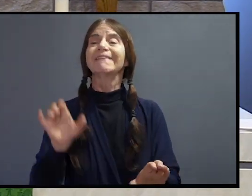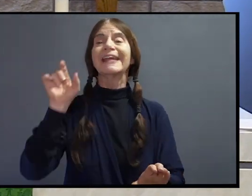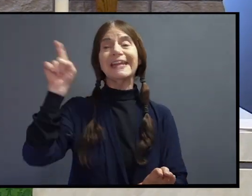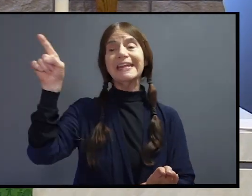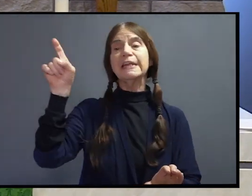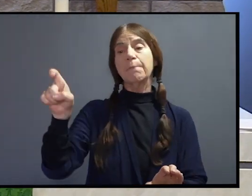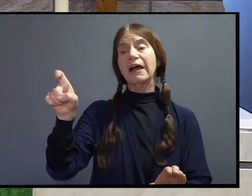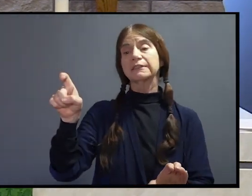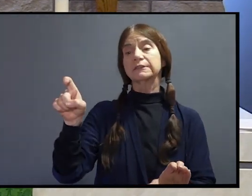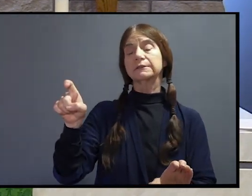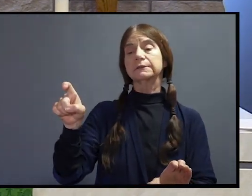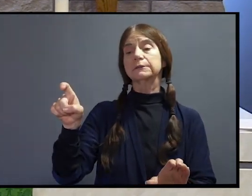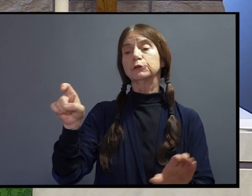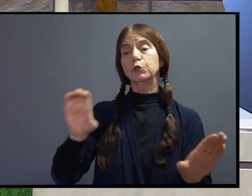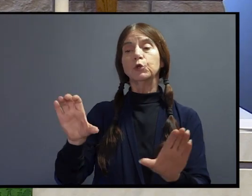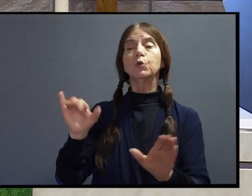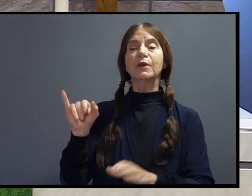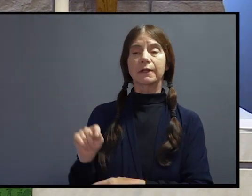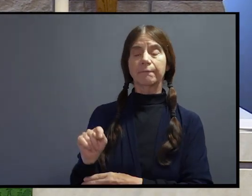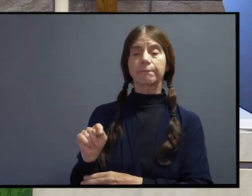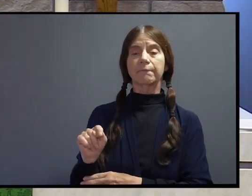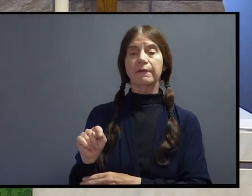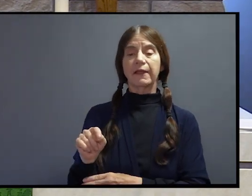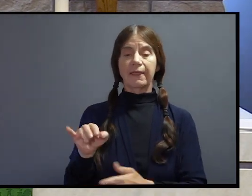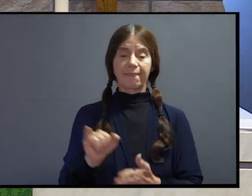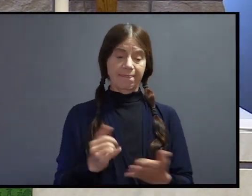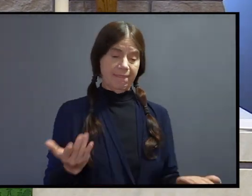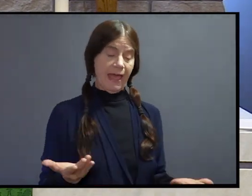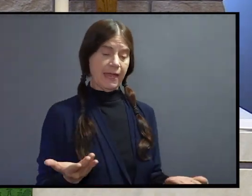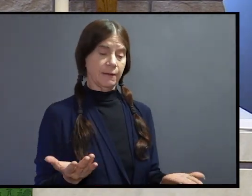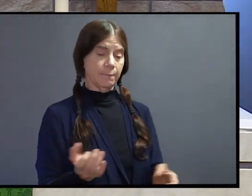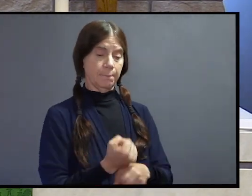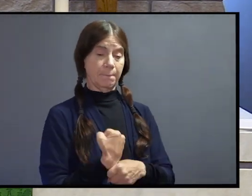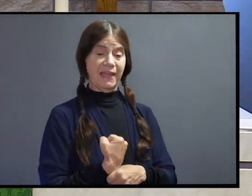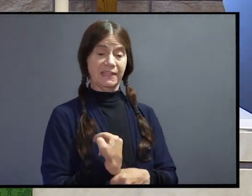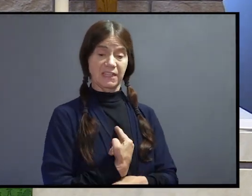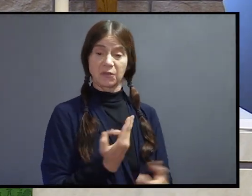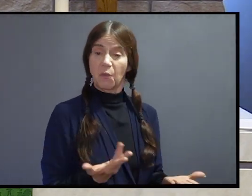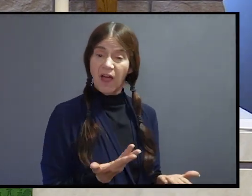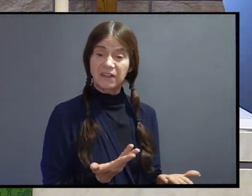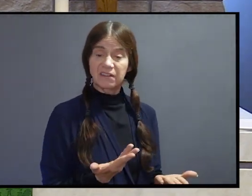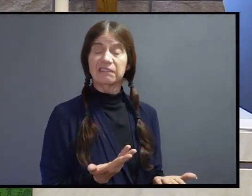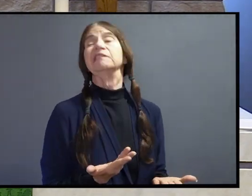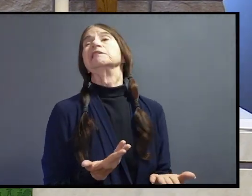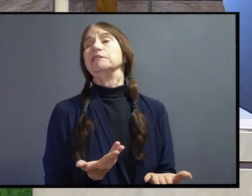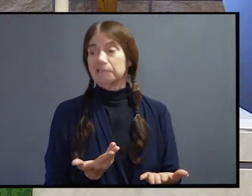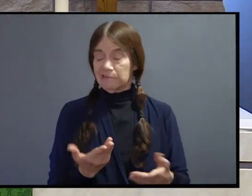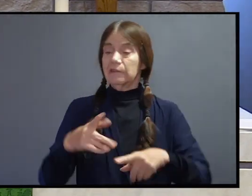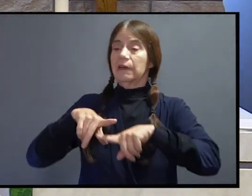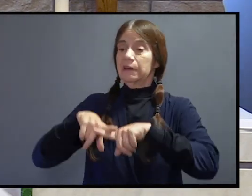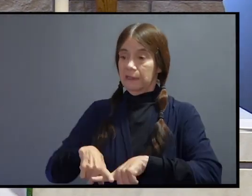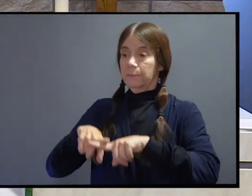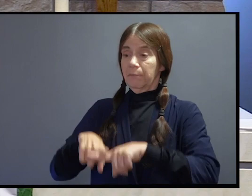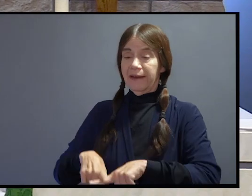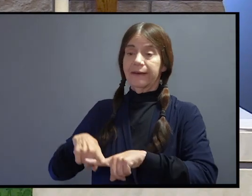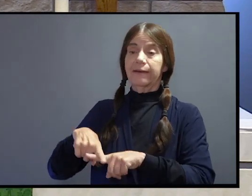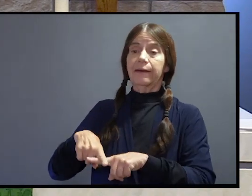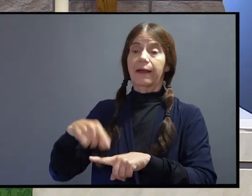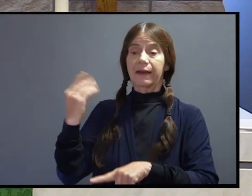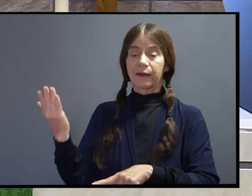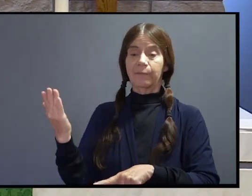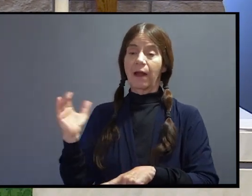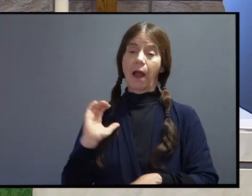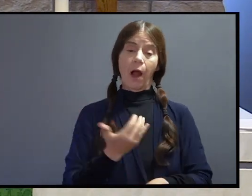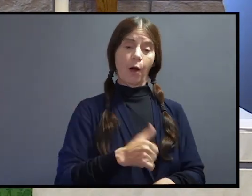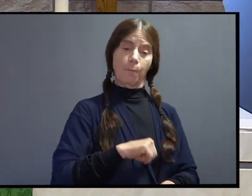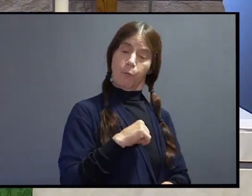all. And that makes us dependent ones, and our pride